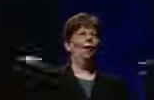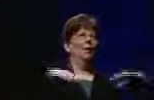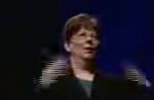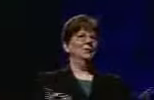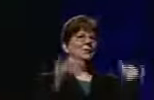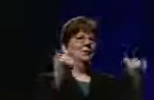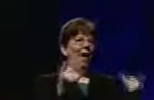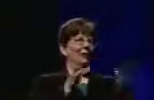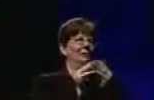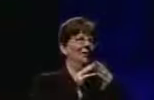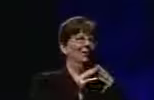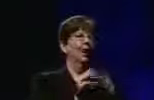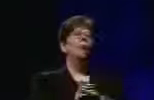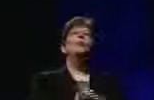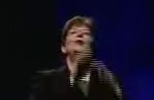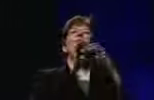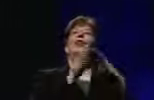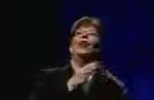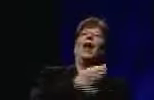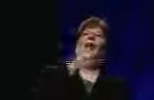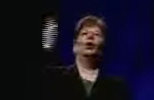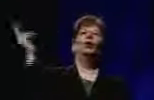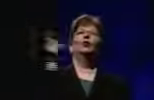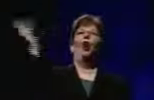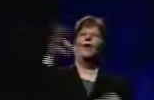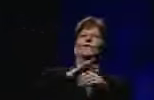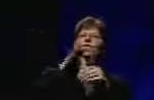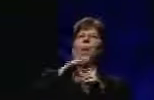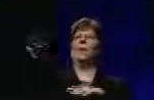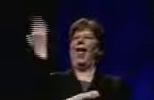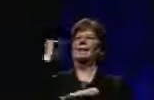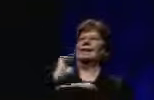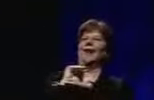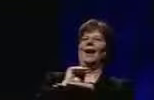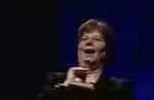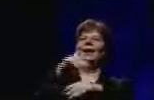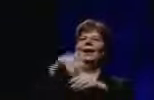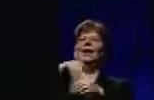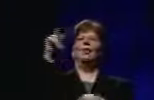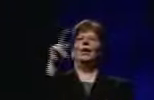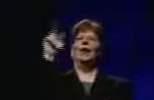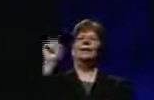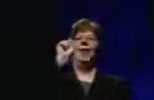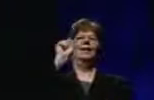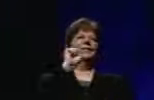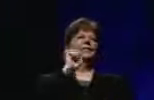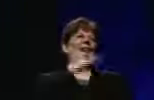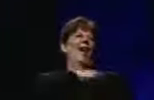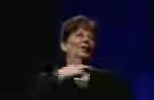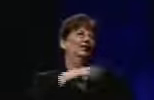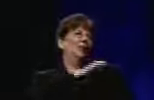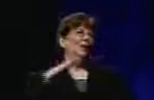and particularly after the historic vote last night in the United States House of Representatives.